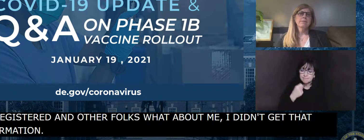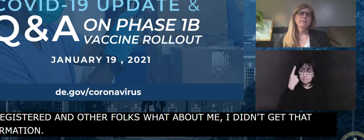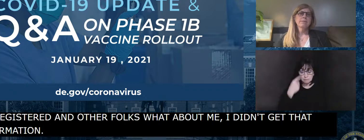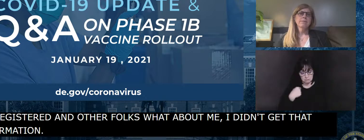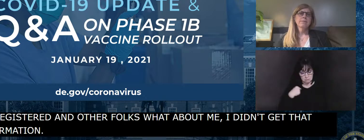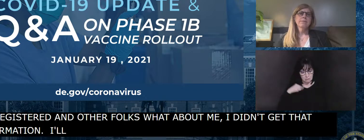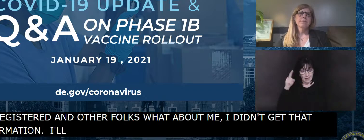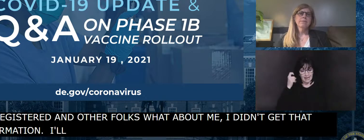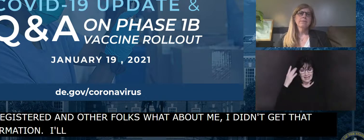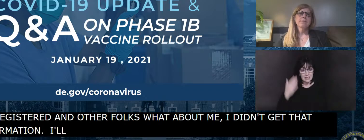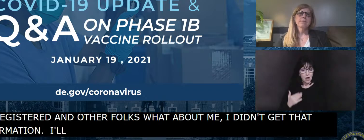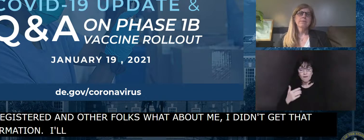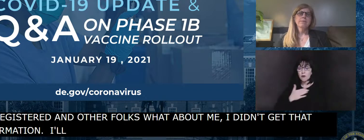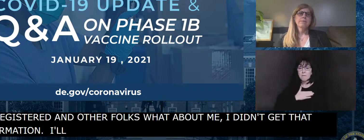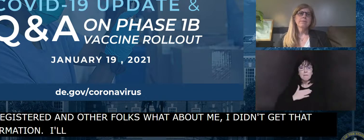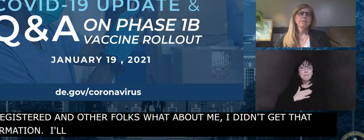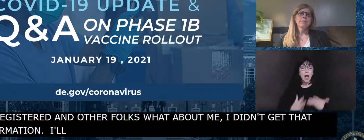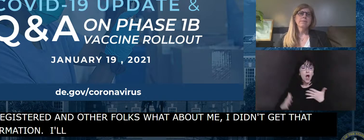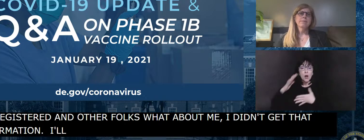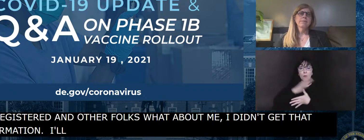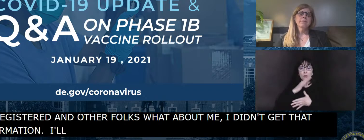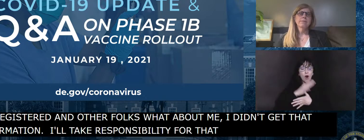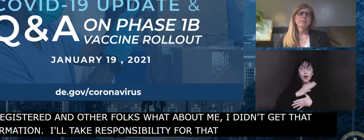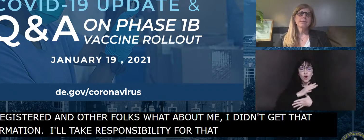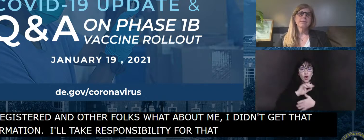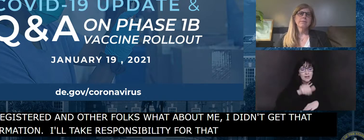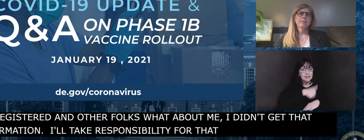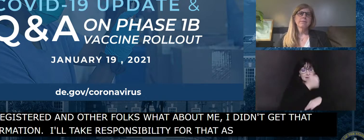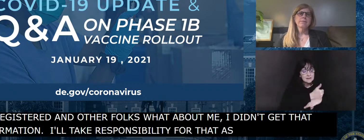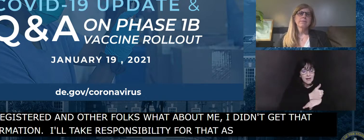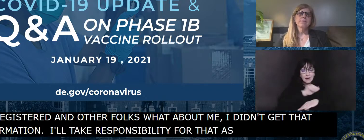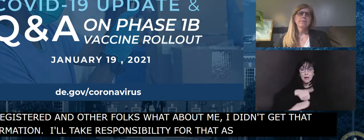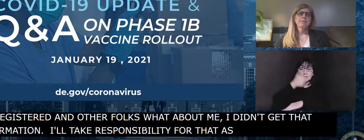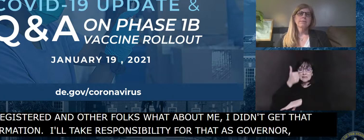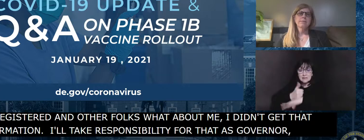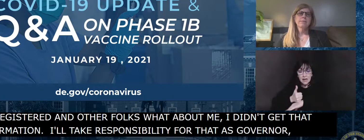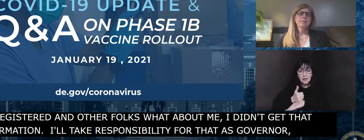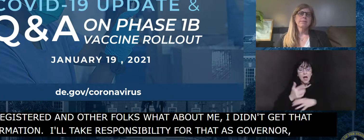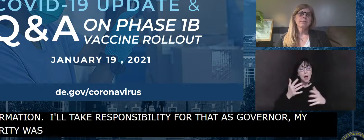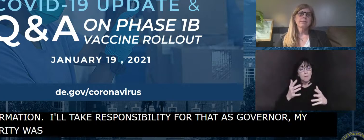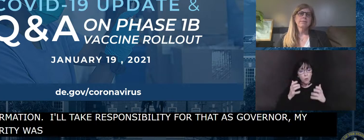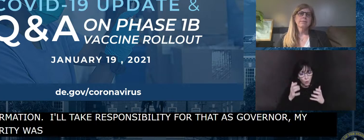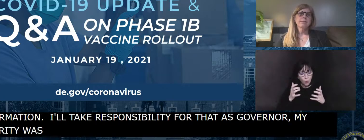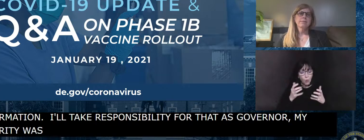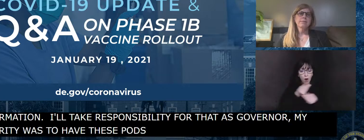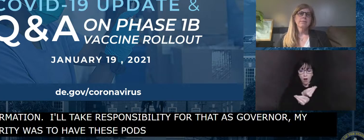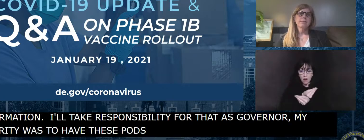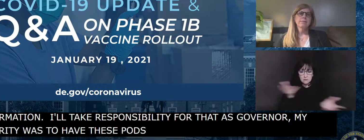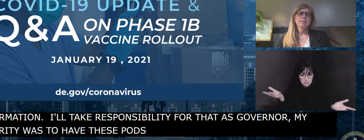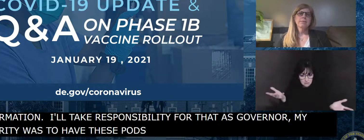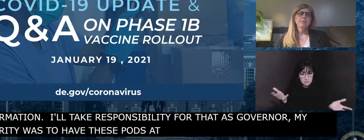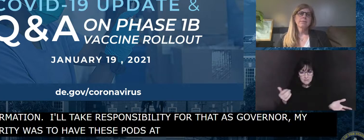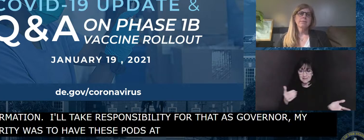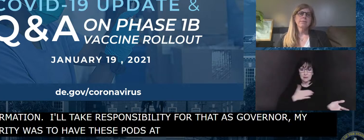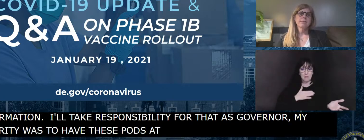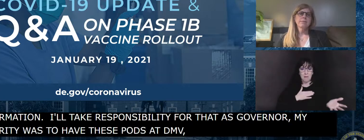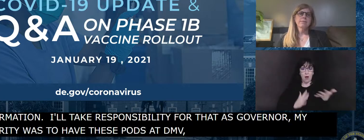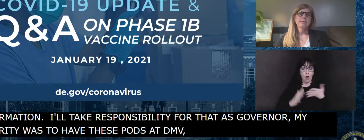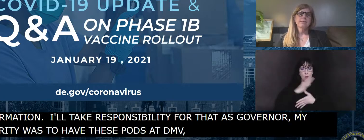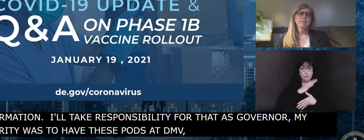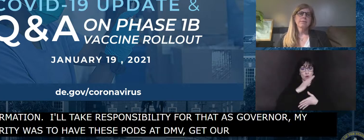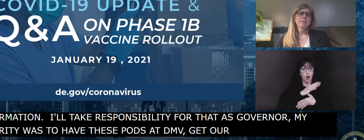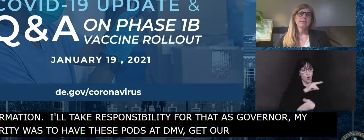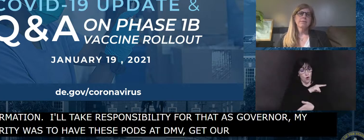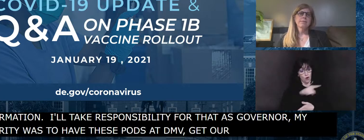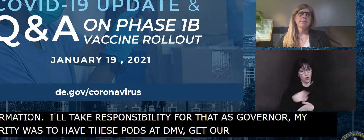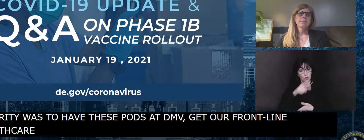My priority was to have these pods at the DMVs, get our frontline healthcare workers